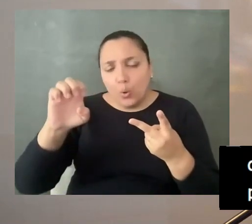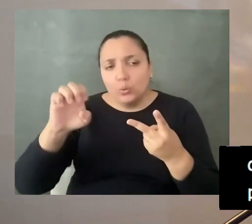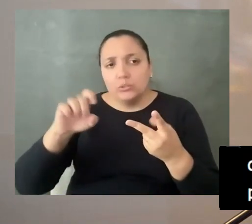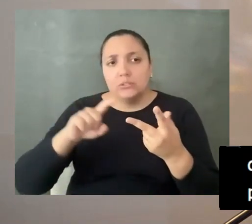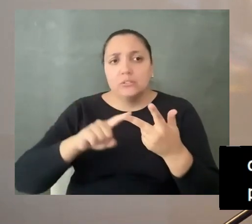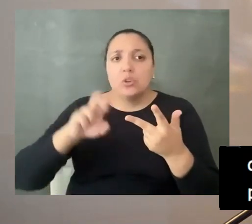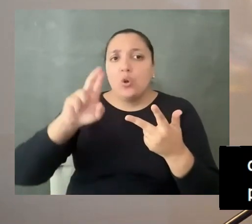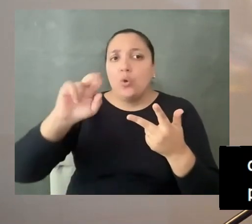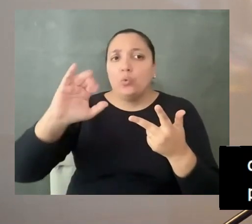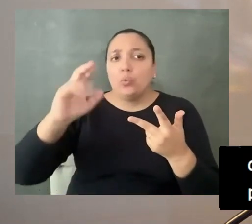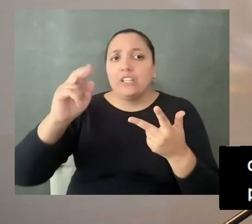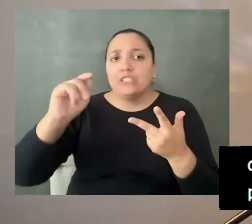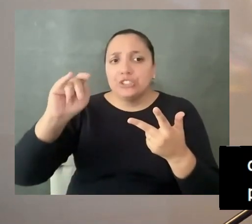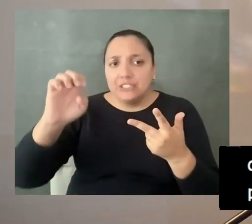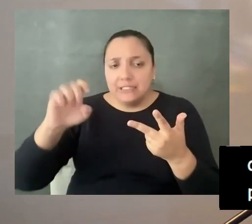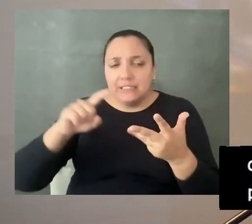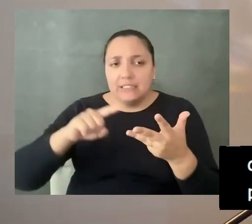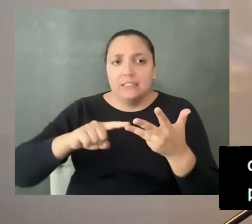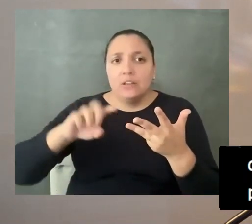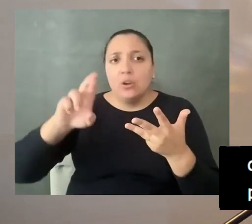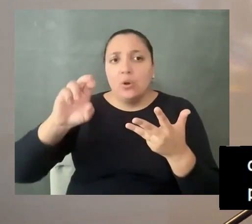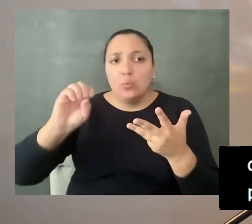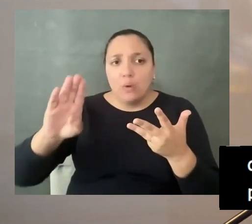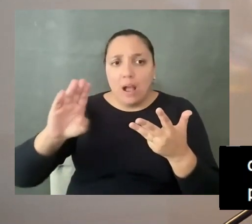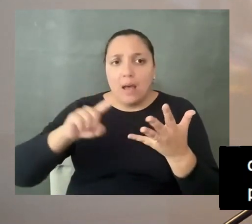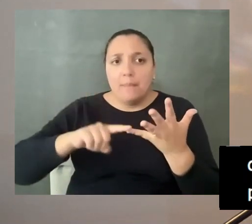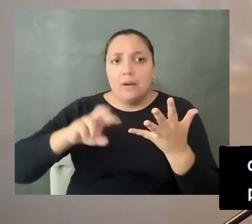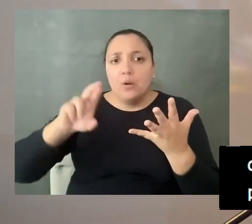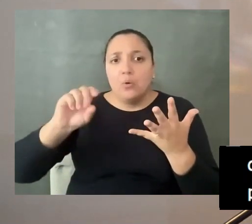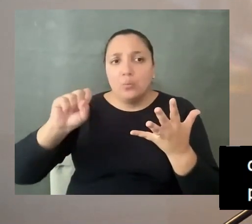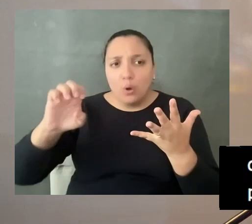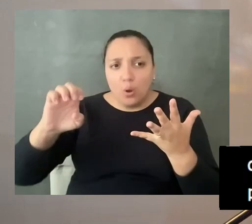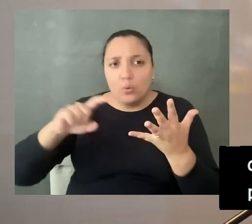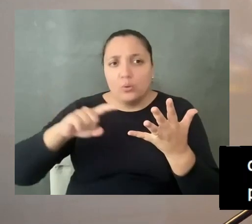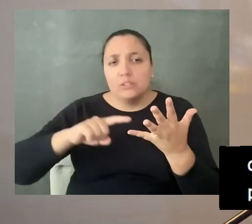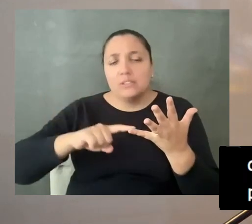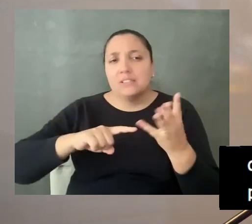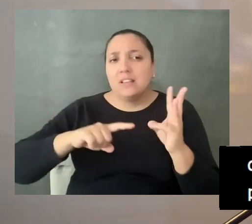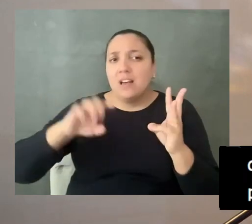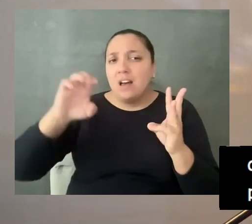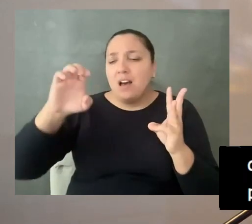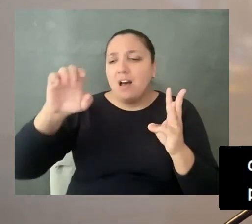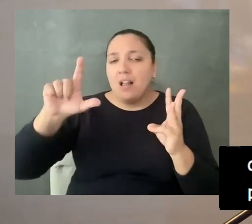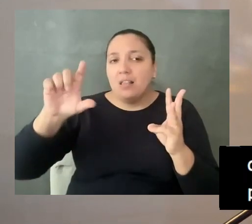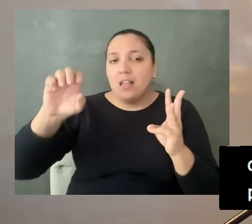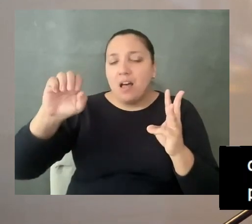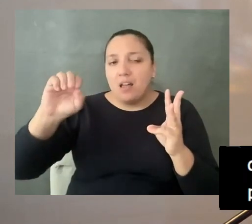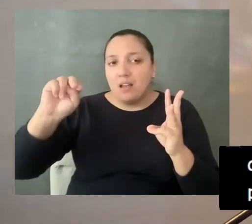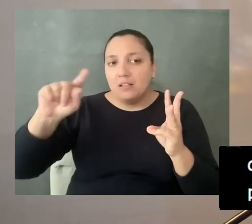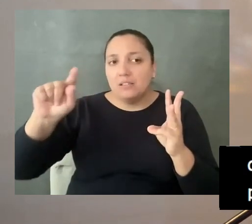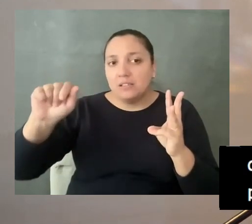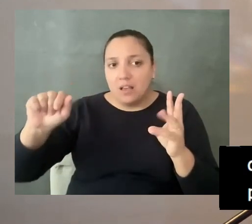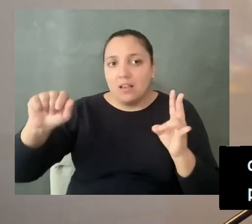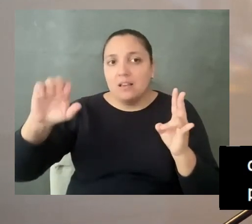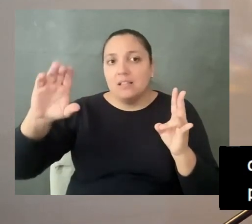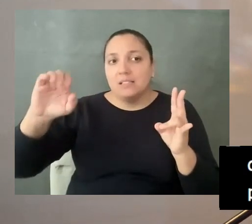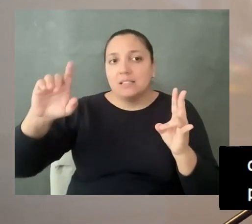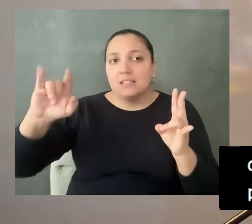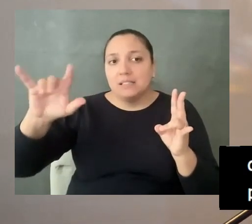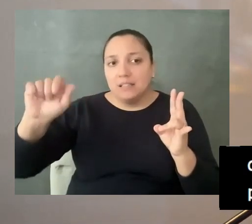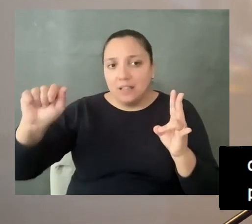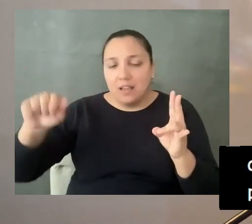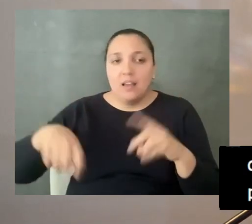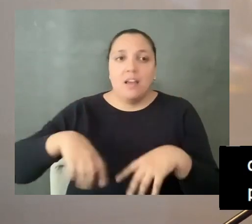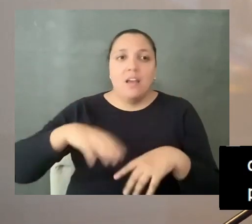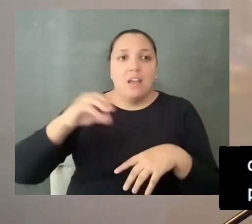Soak, Rob Johnson, Rose Bielan, Alondra Solis, and Cecilia Quirk, as well as our consultants at HRNA Advisors who've